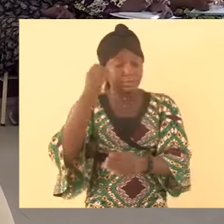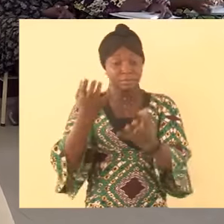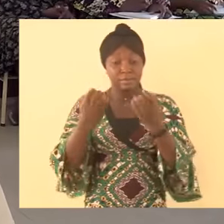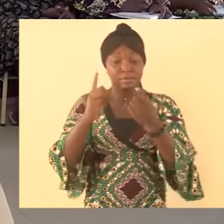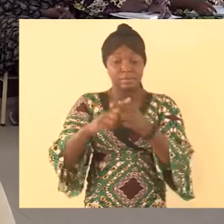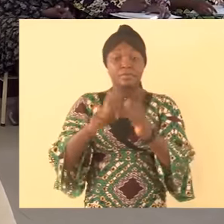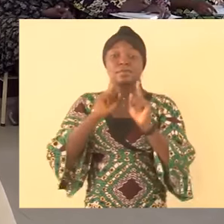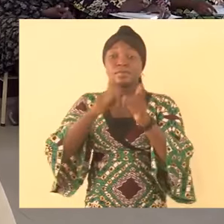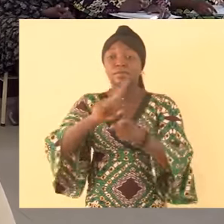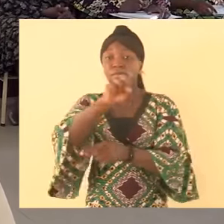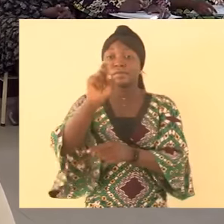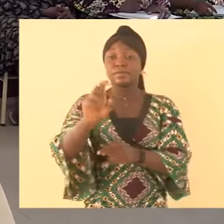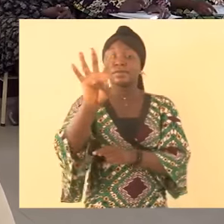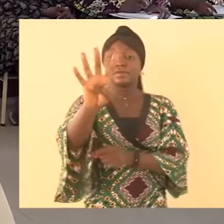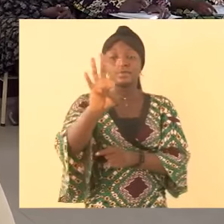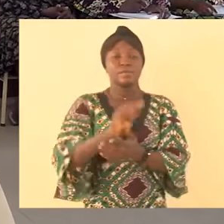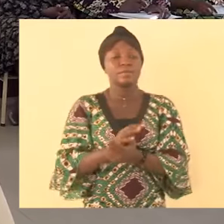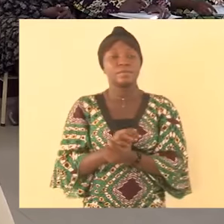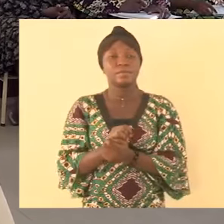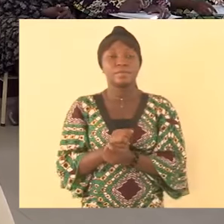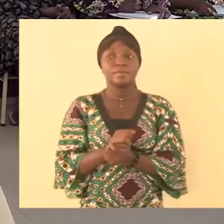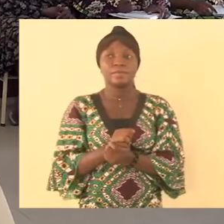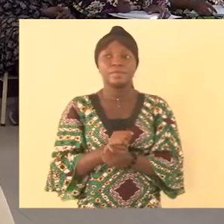Well, I want to attempt question four.